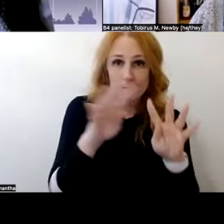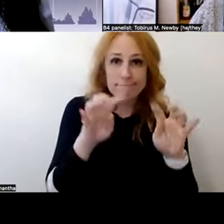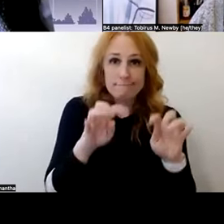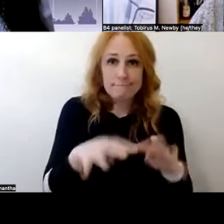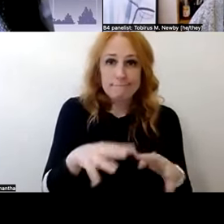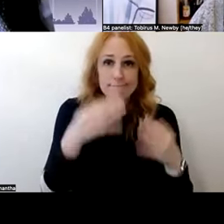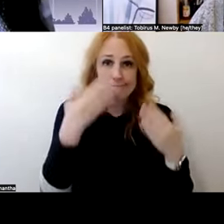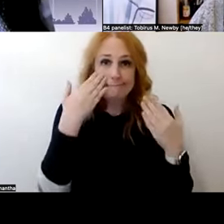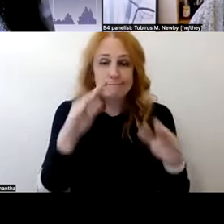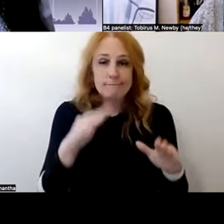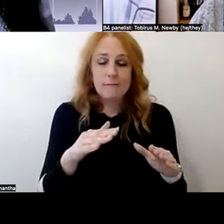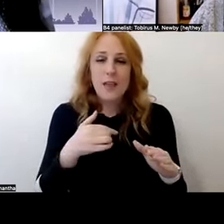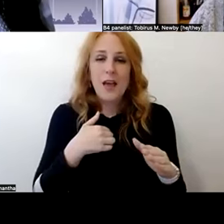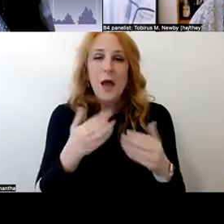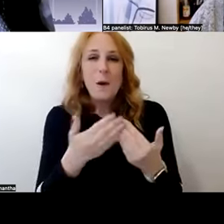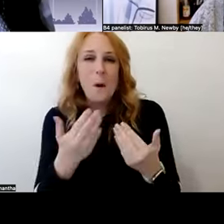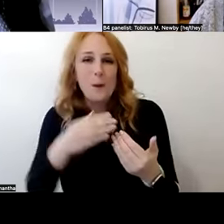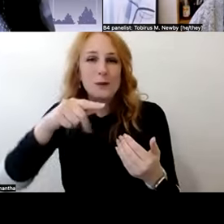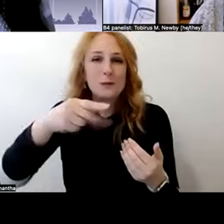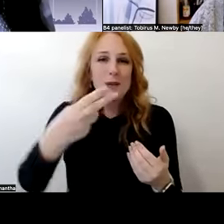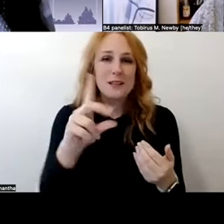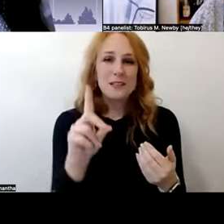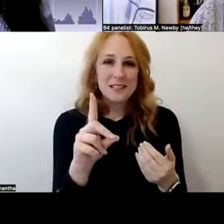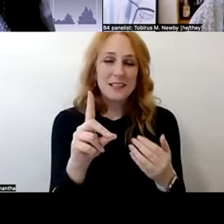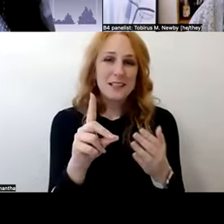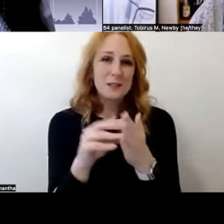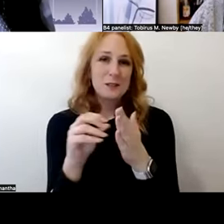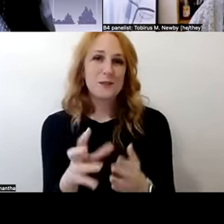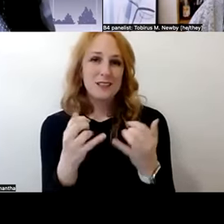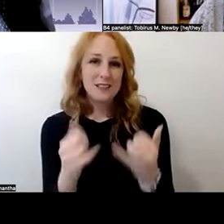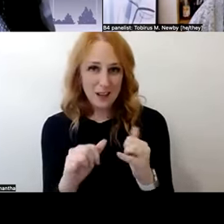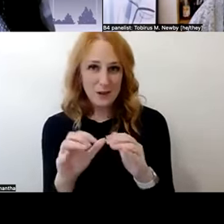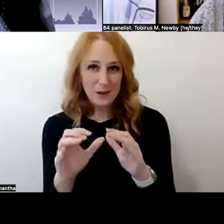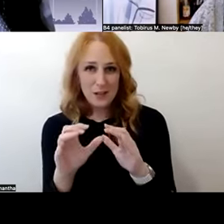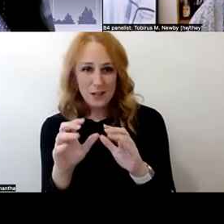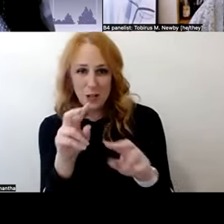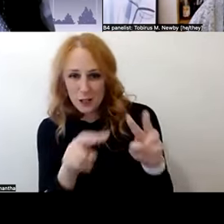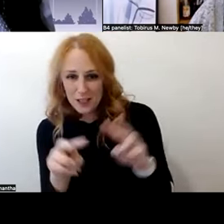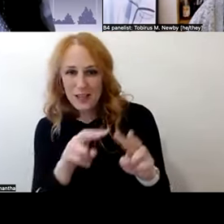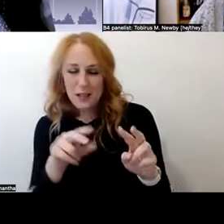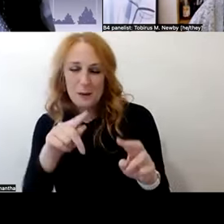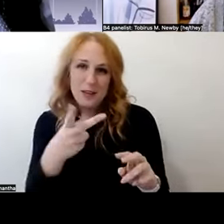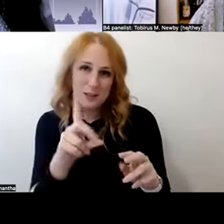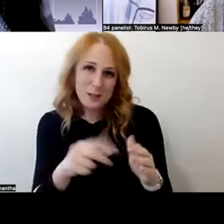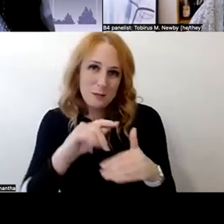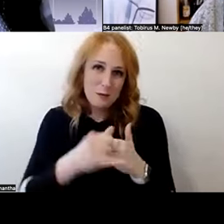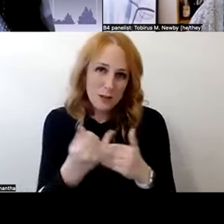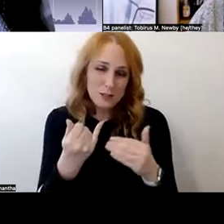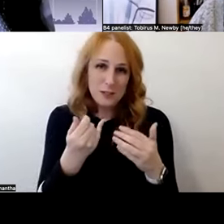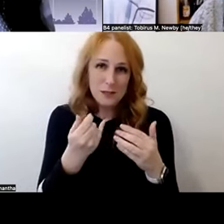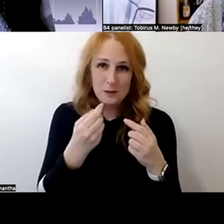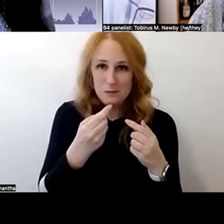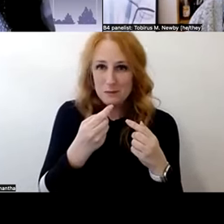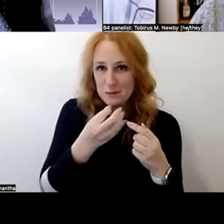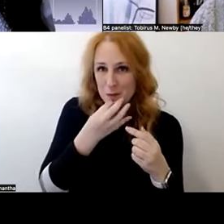scoping a PhD dissertation research project when I'm on my way out. But I think that's a missing part of the puzzle.